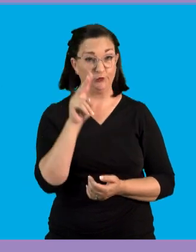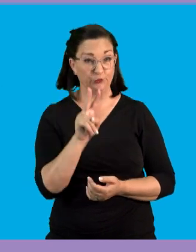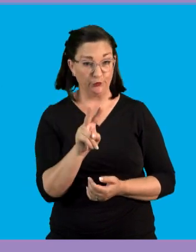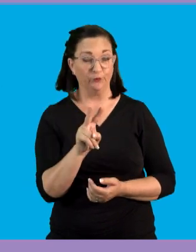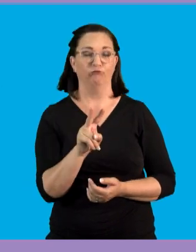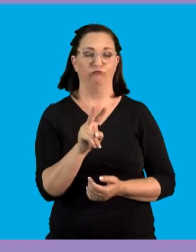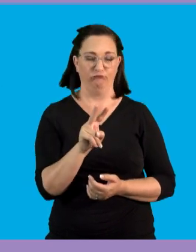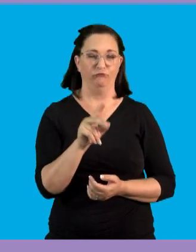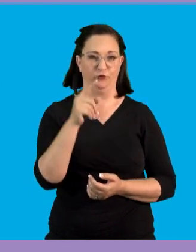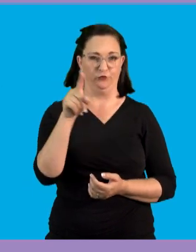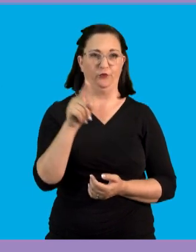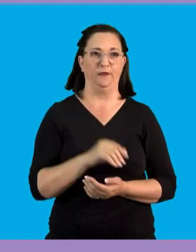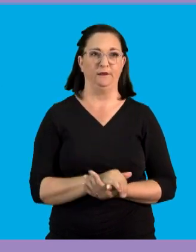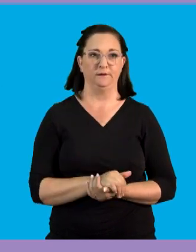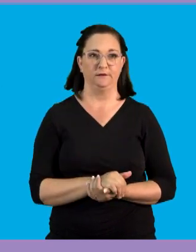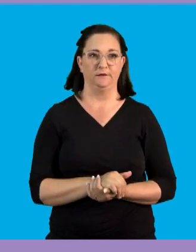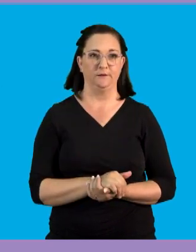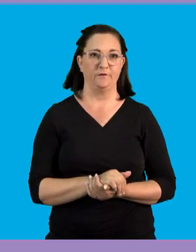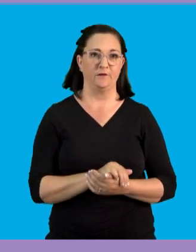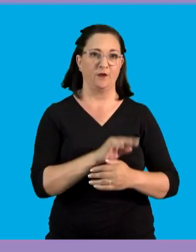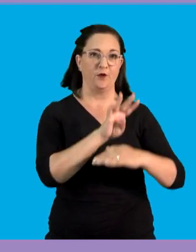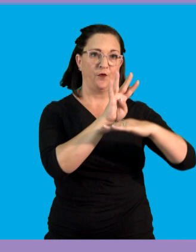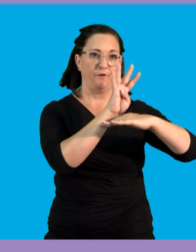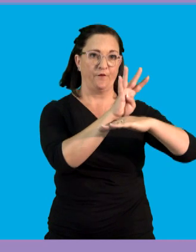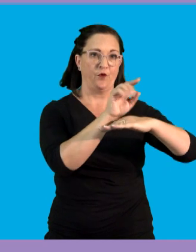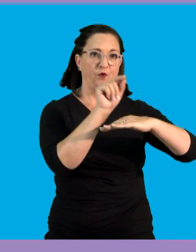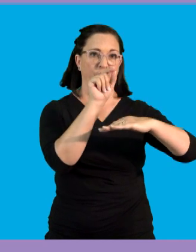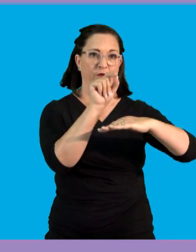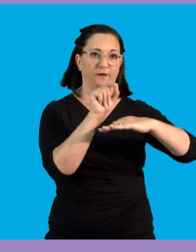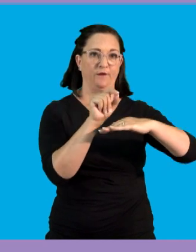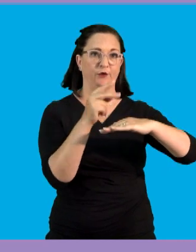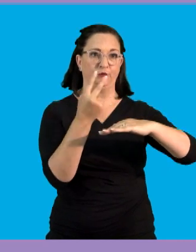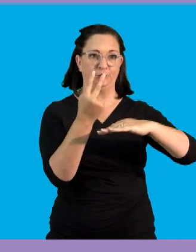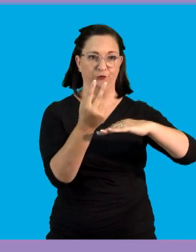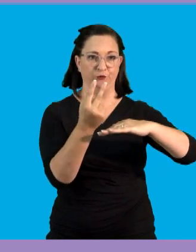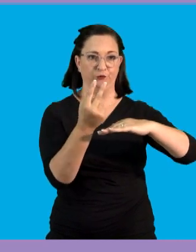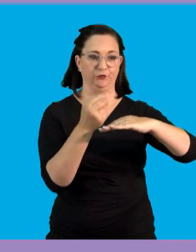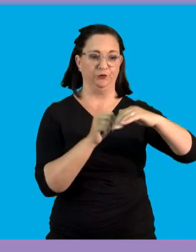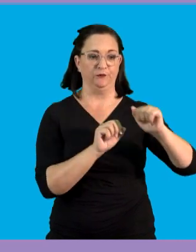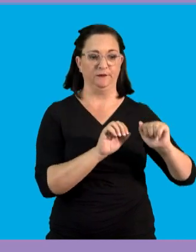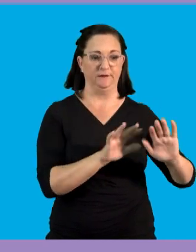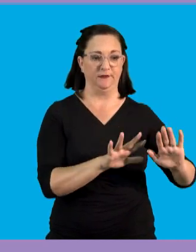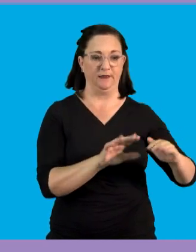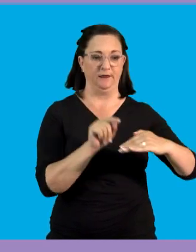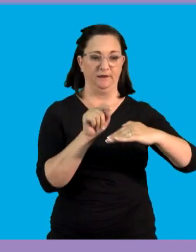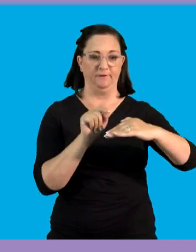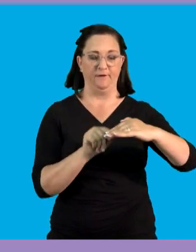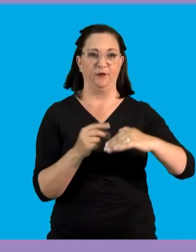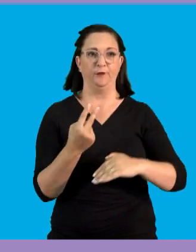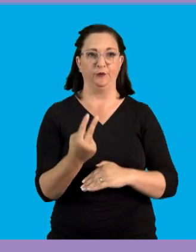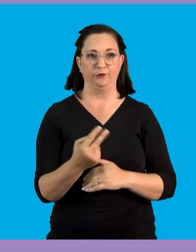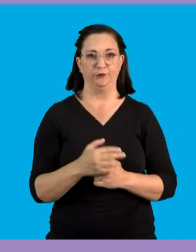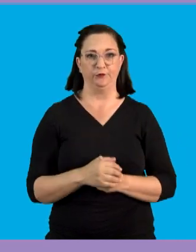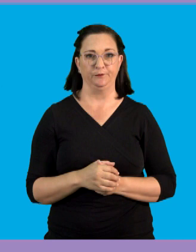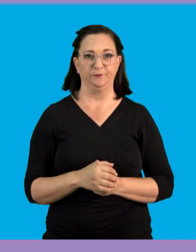then you are absolutely correct. So what is going to happen here is that we are going to divide the numerator by 2 and we are going